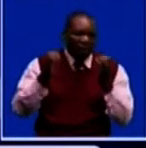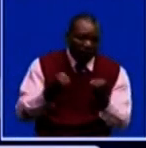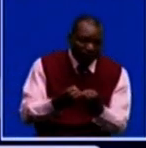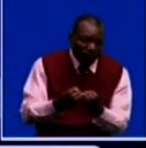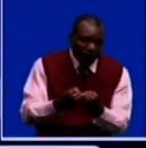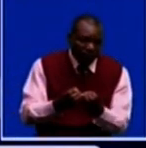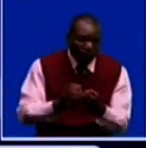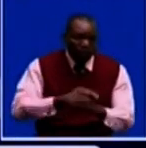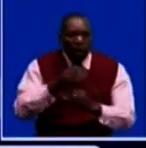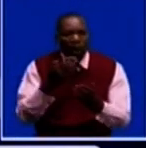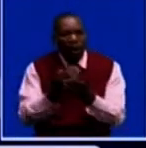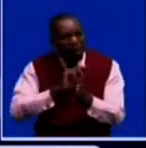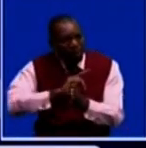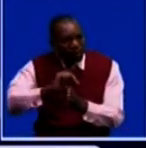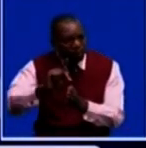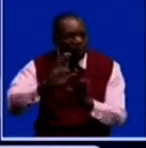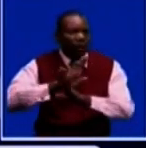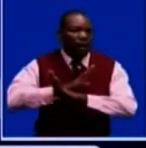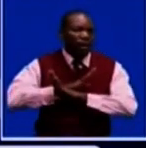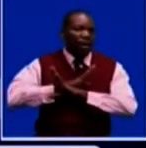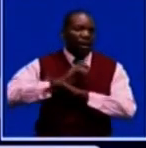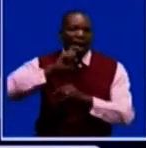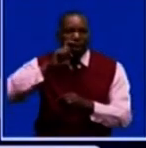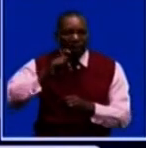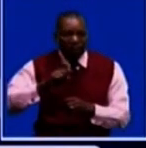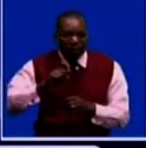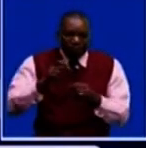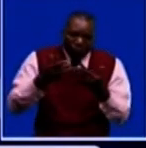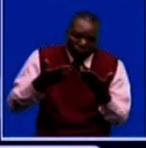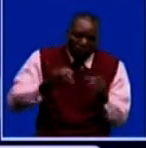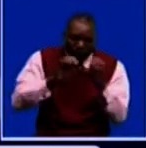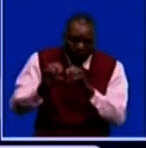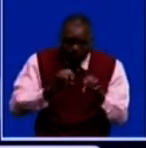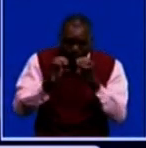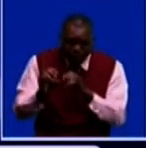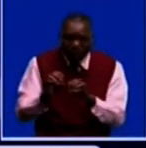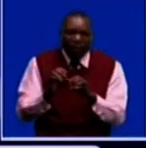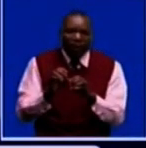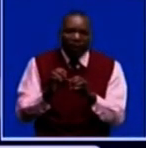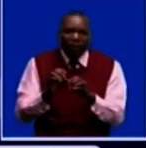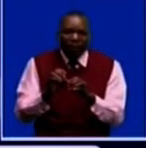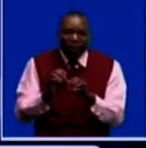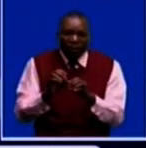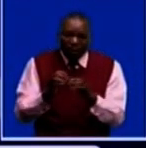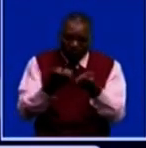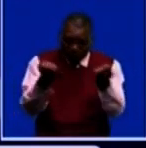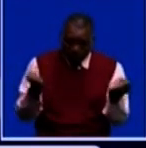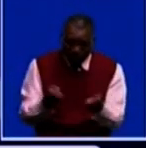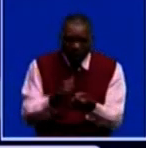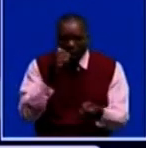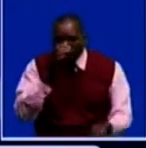all procurement and stores professionals in Zambia to conduct all procurement in an efficient and corrupt-free